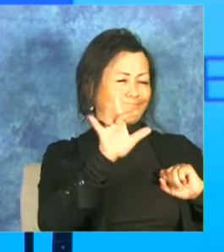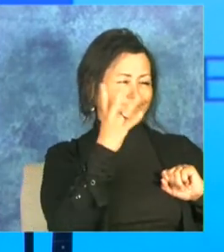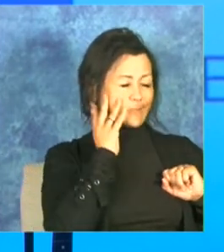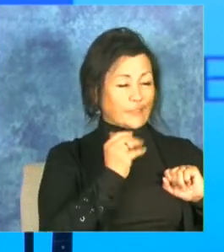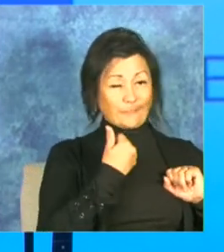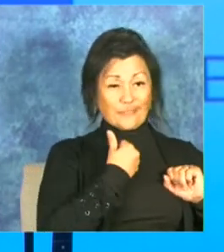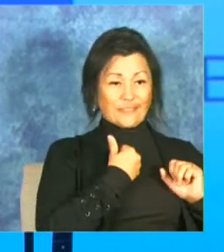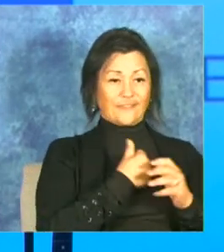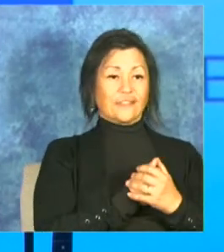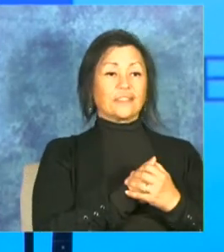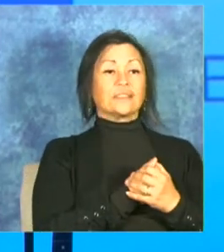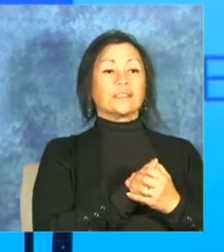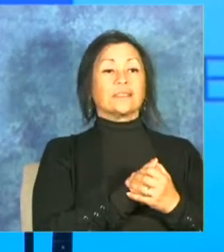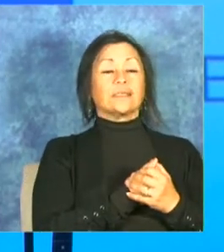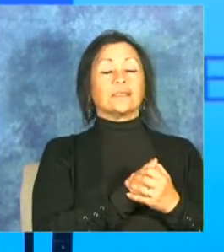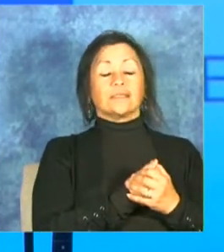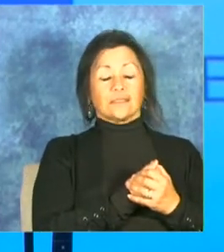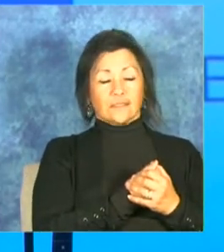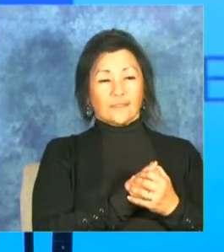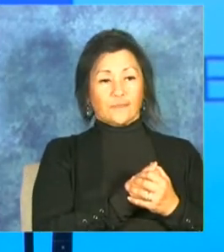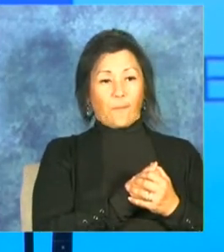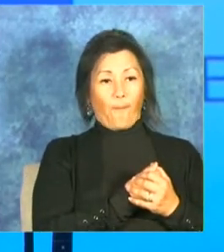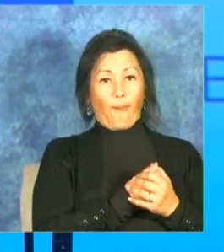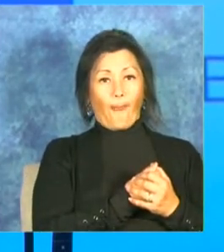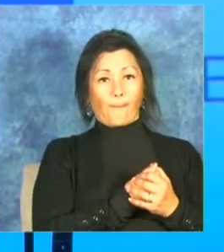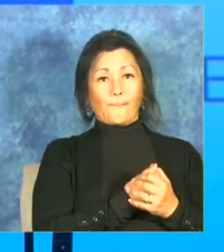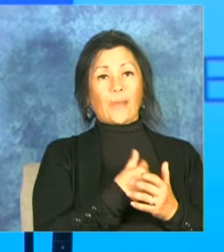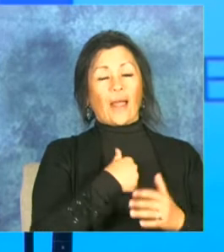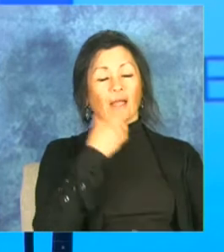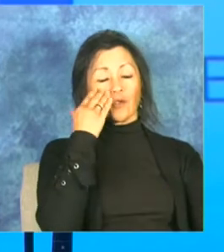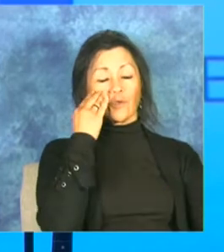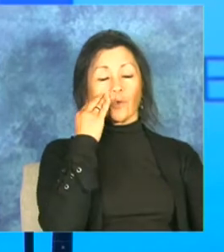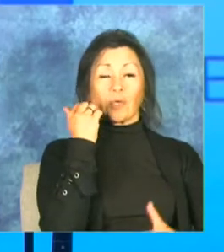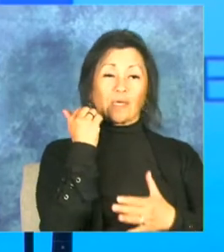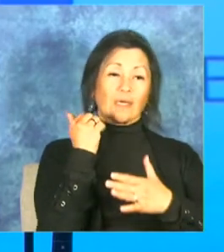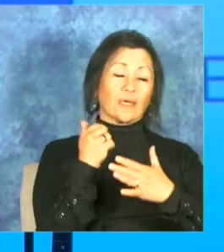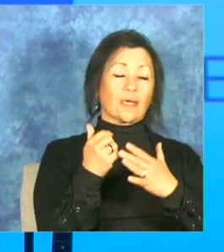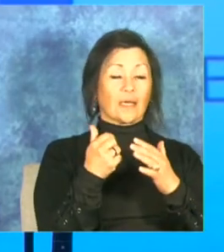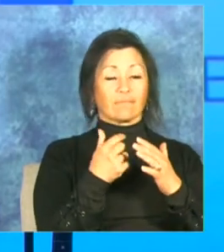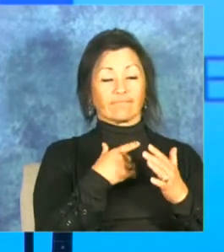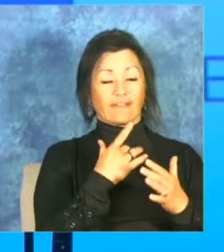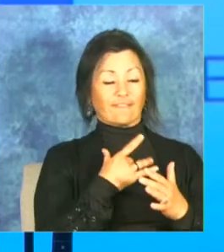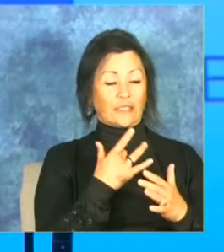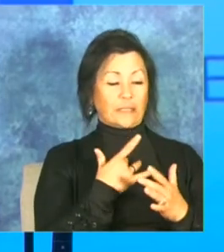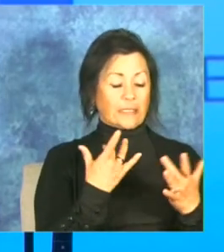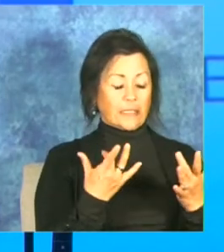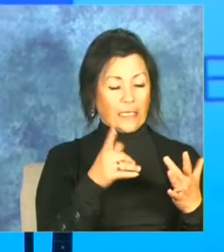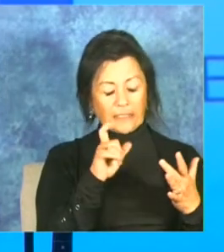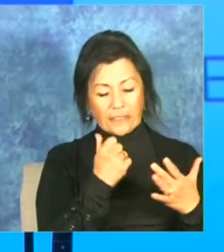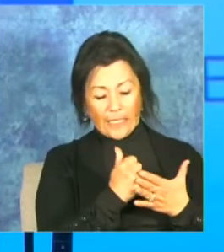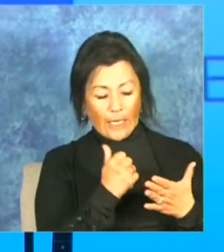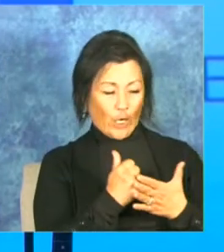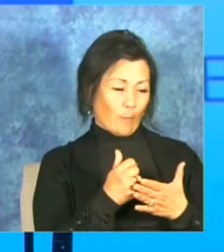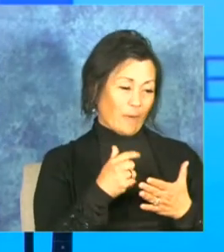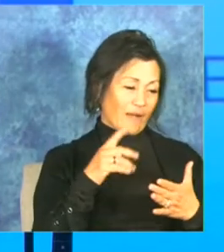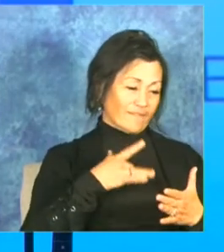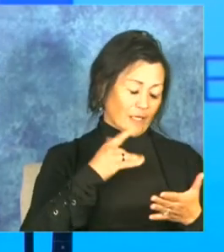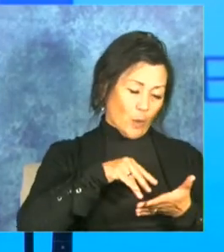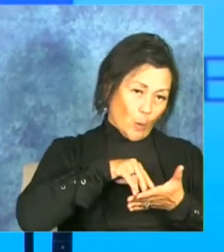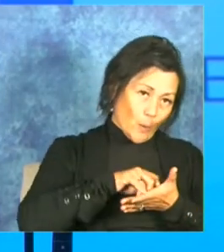from time to time through the journeys of life. I know that helplessness. I know that sense of